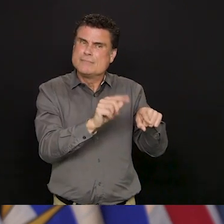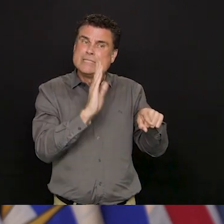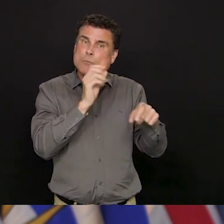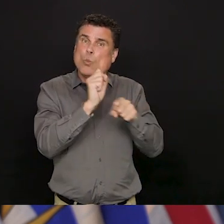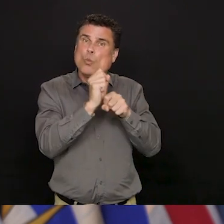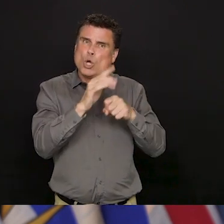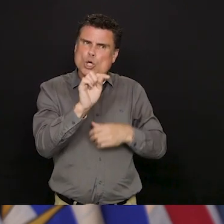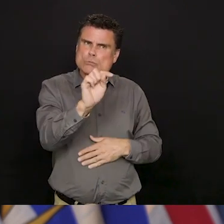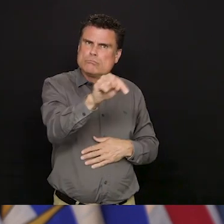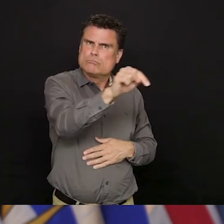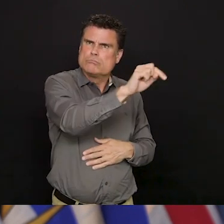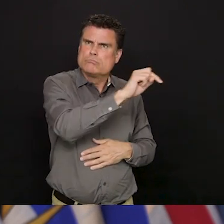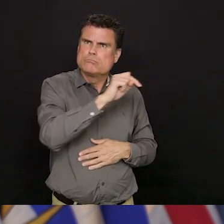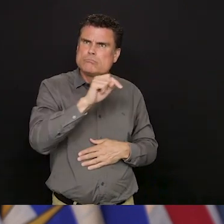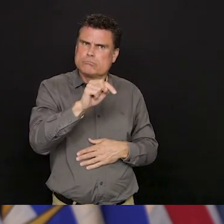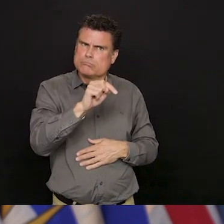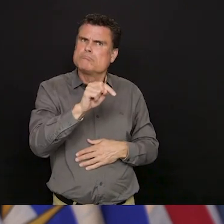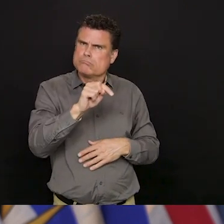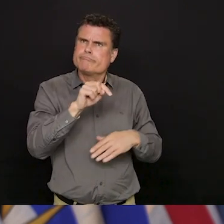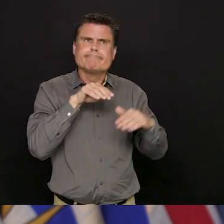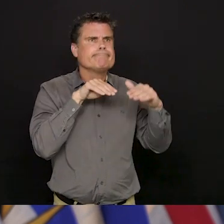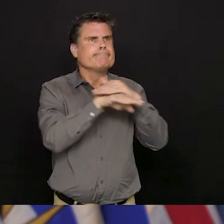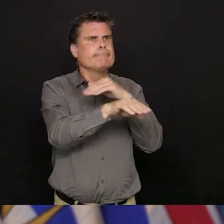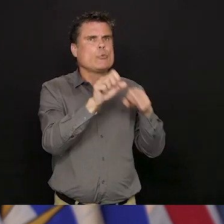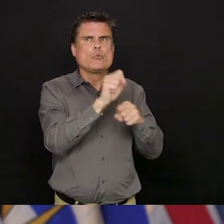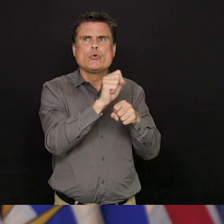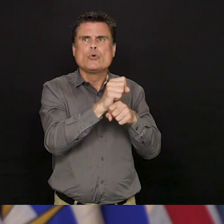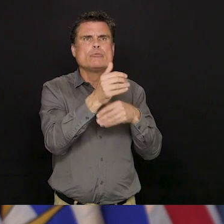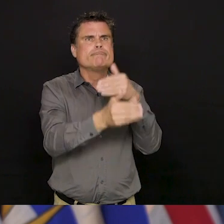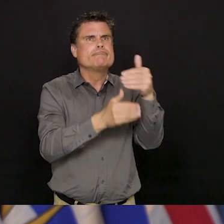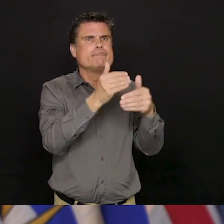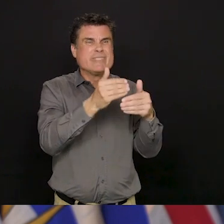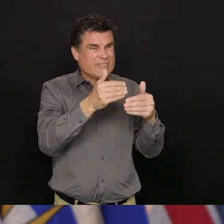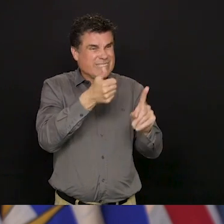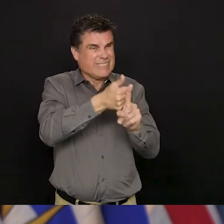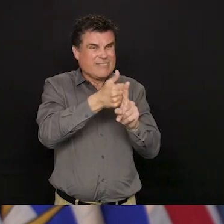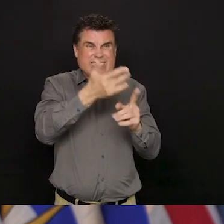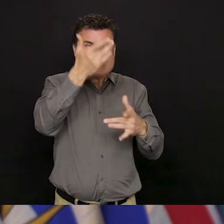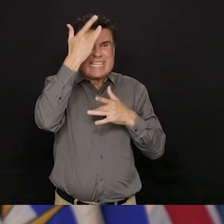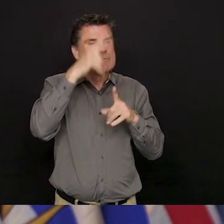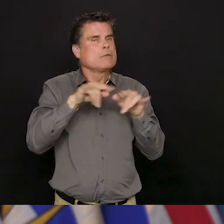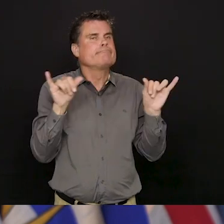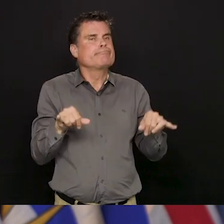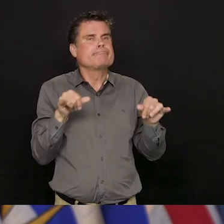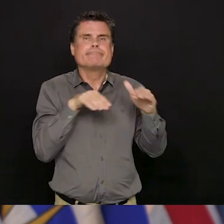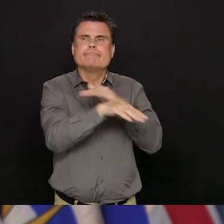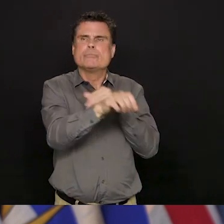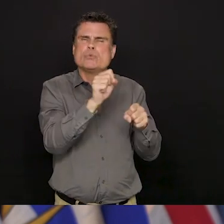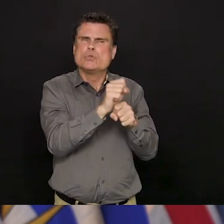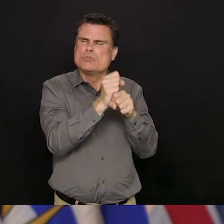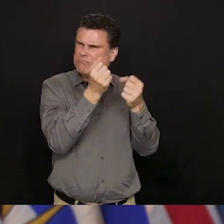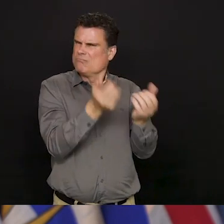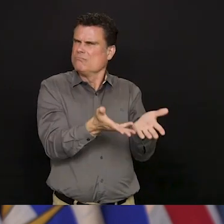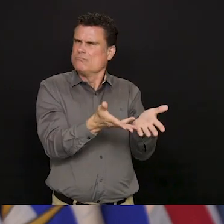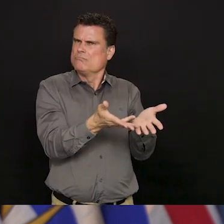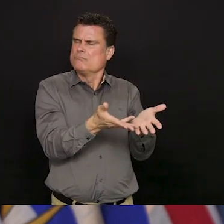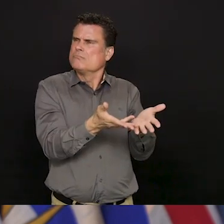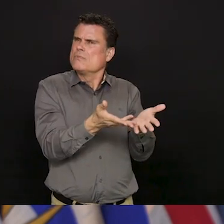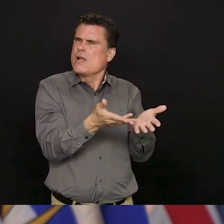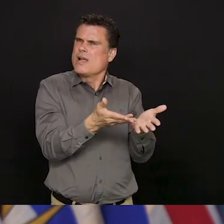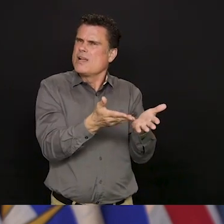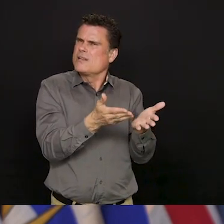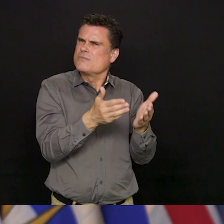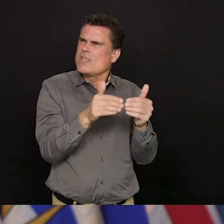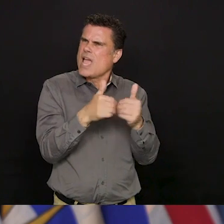is leading, what you're learning about what was in place at the facility or what wasn't, so that message once again can be driven home to